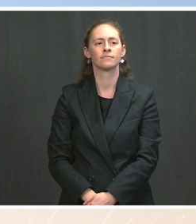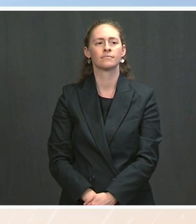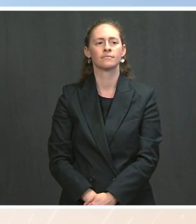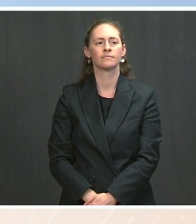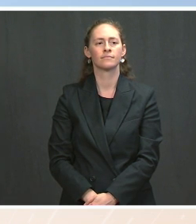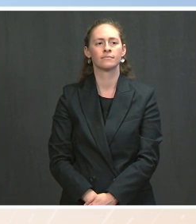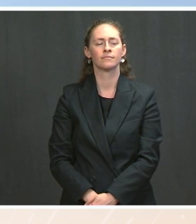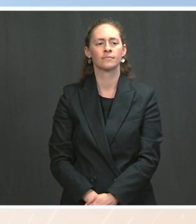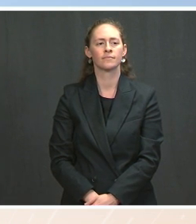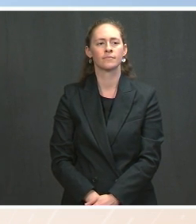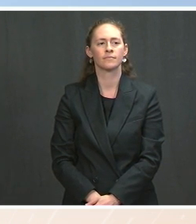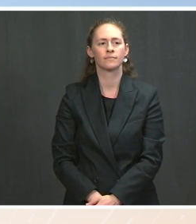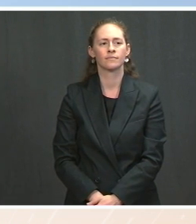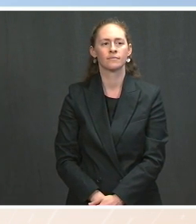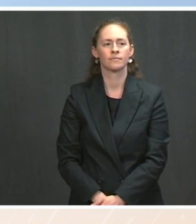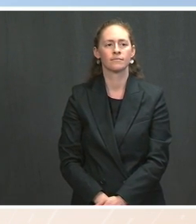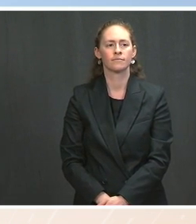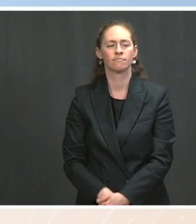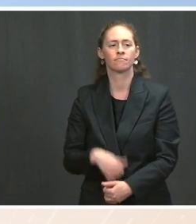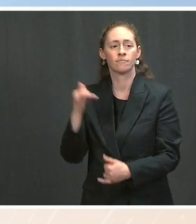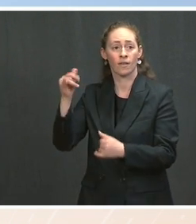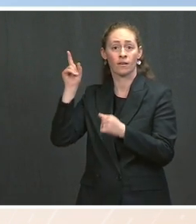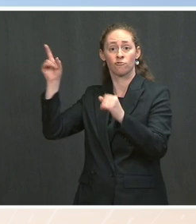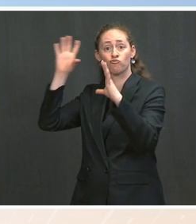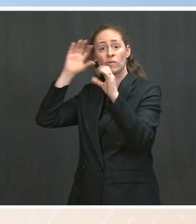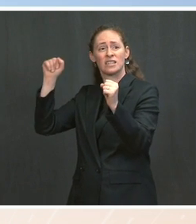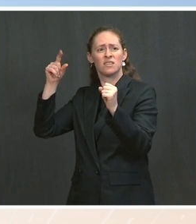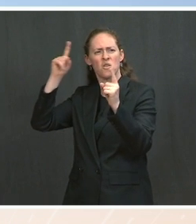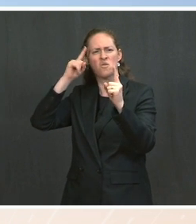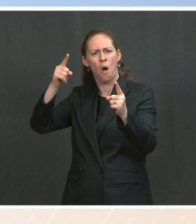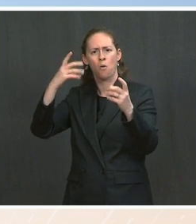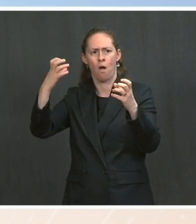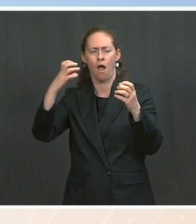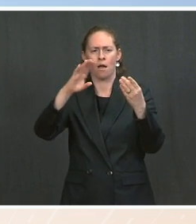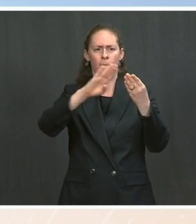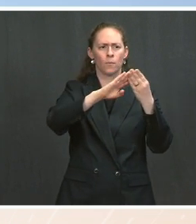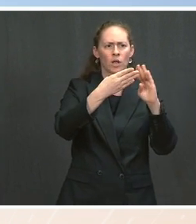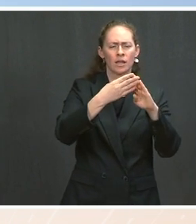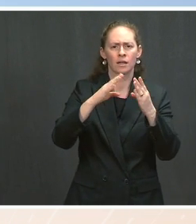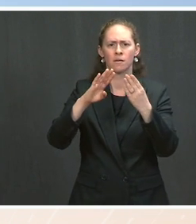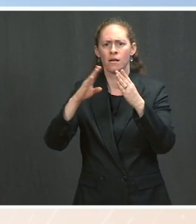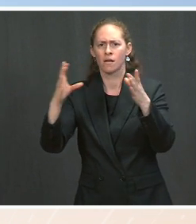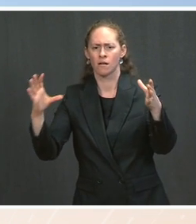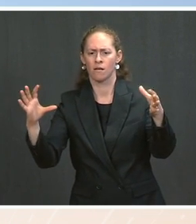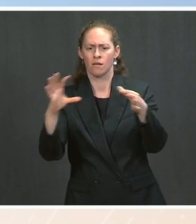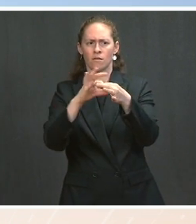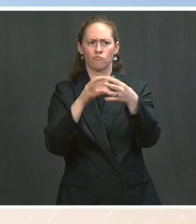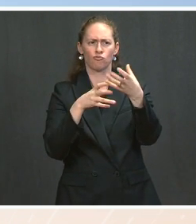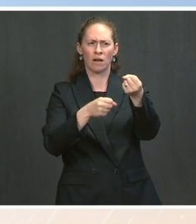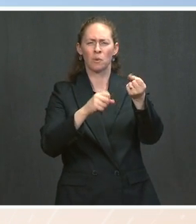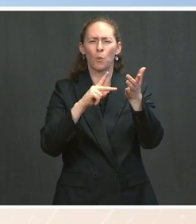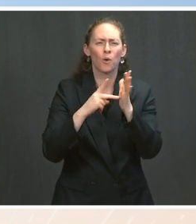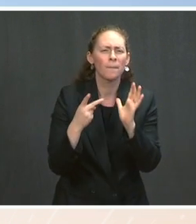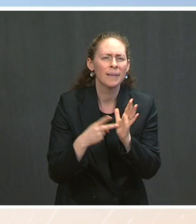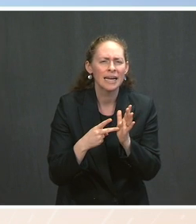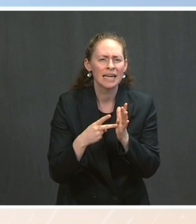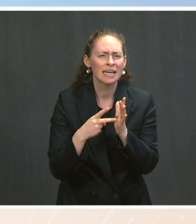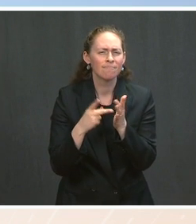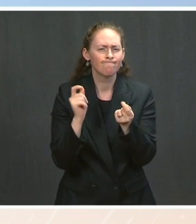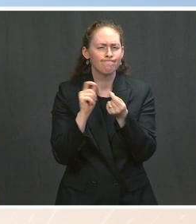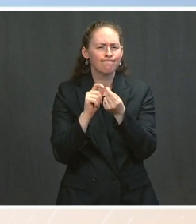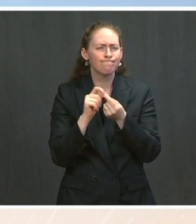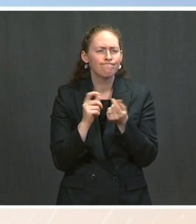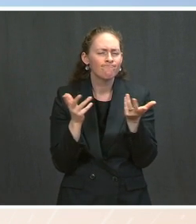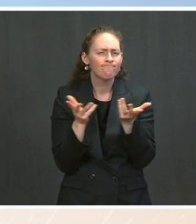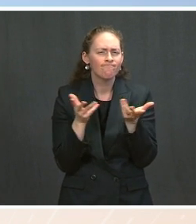in communities, but what does that actually mean? Well, I think the reason I referenced that is because obviously passing,